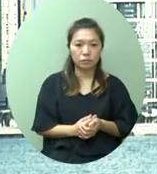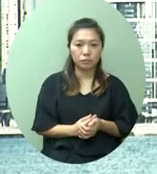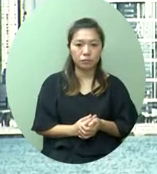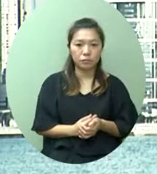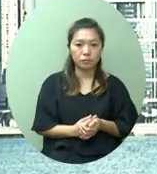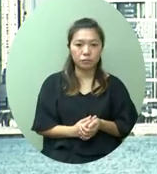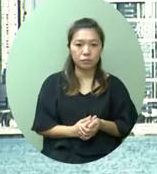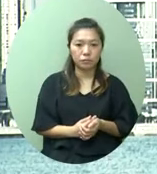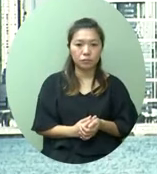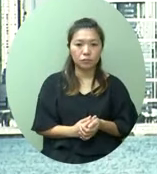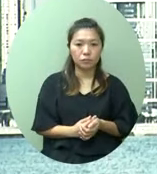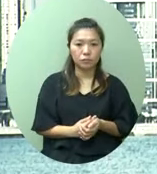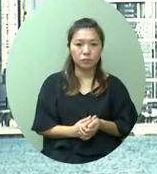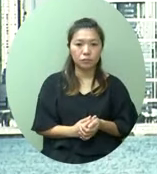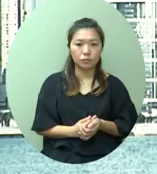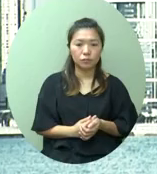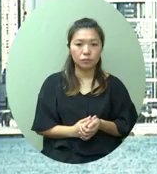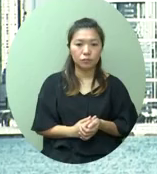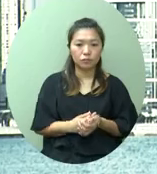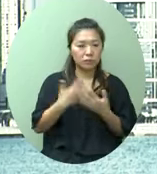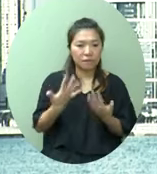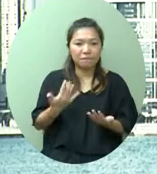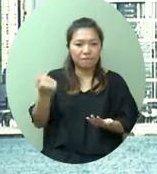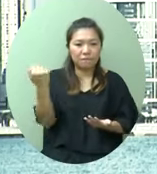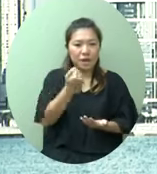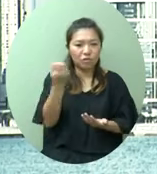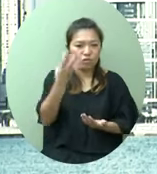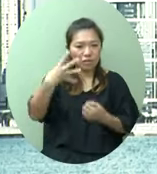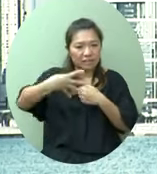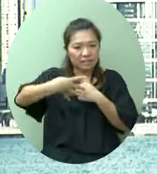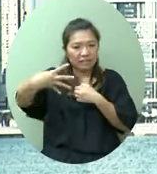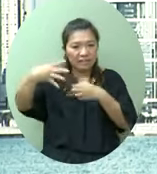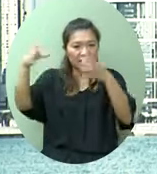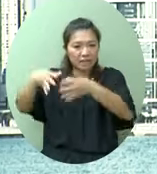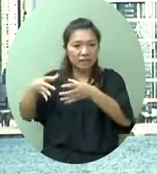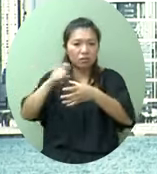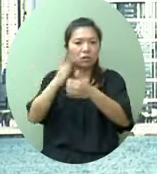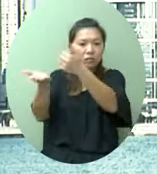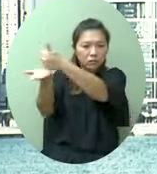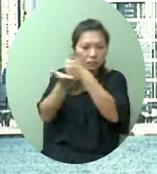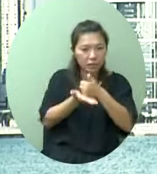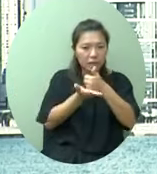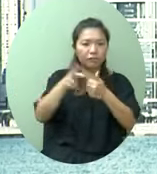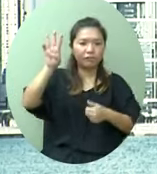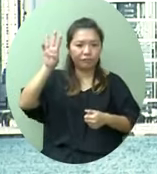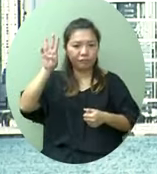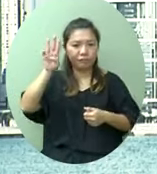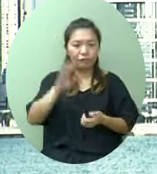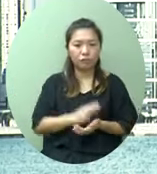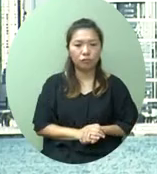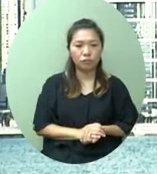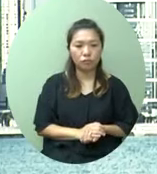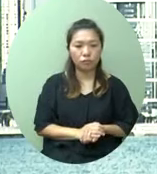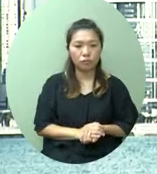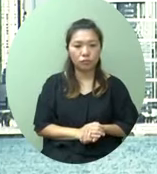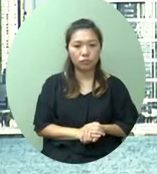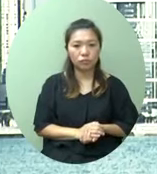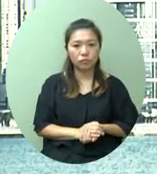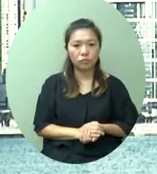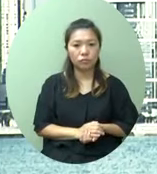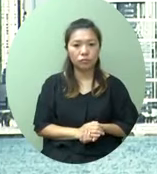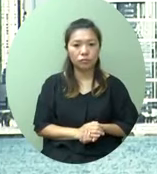be invited to take the oath, then the government will have an idea of how these 18 district councils will be